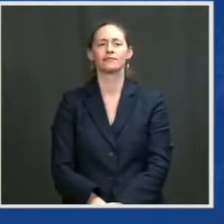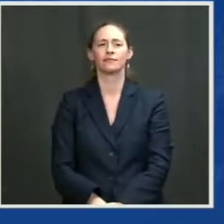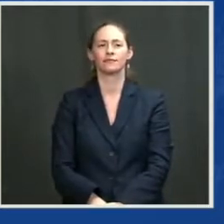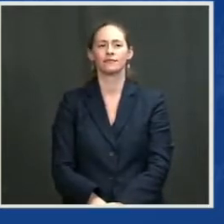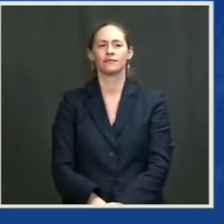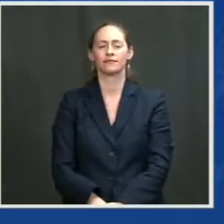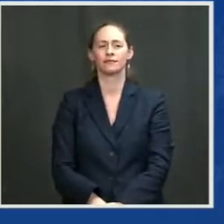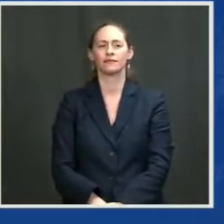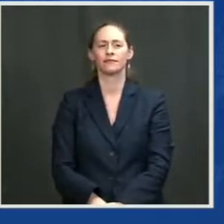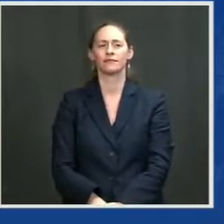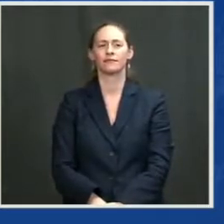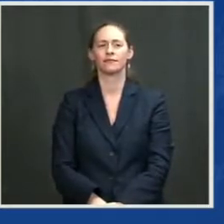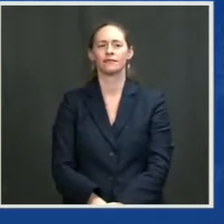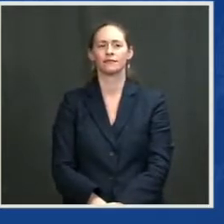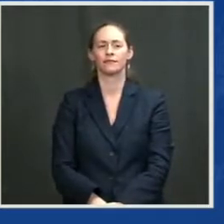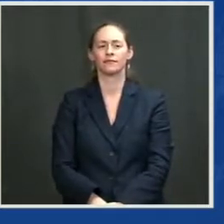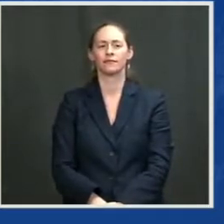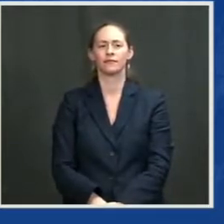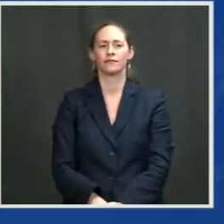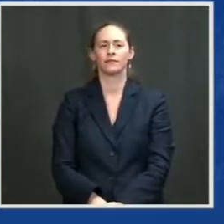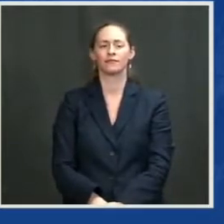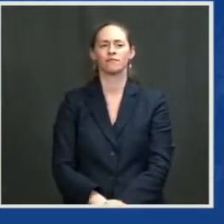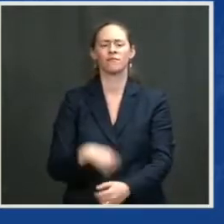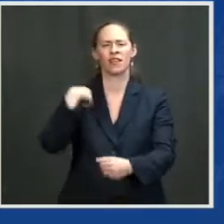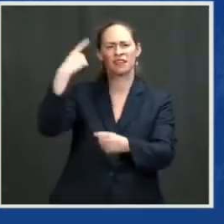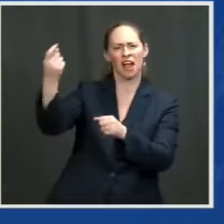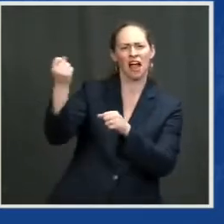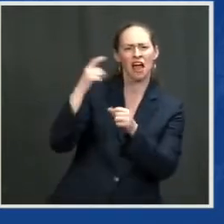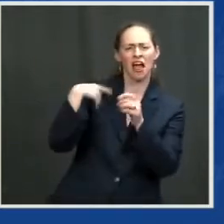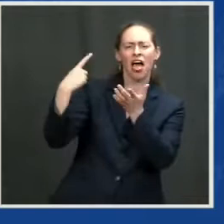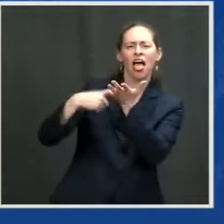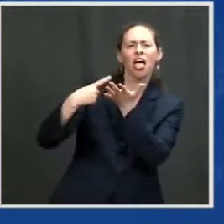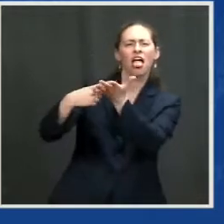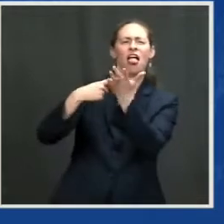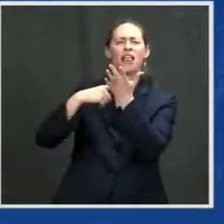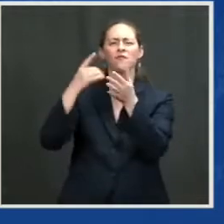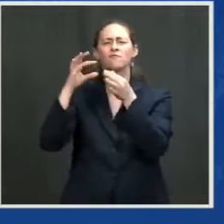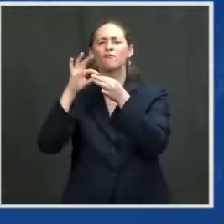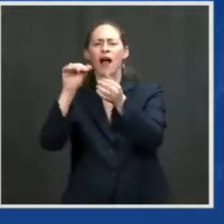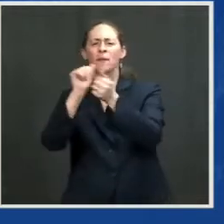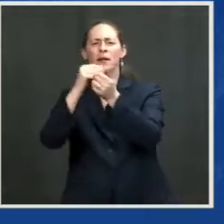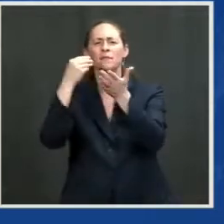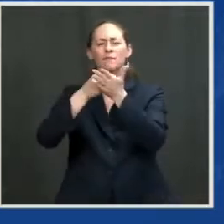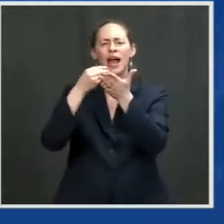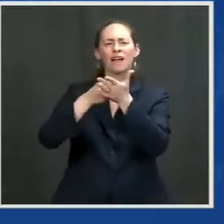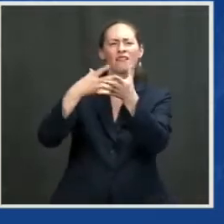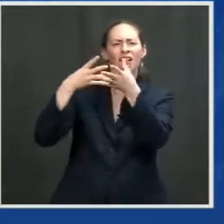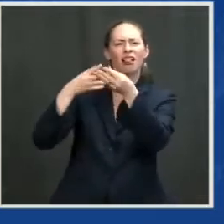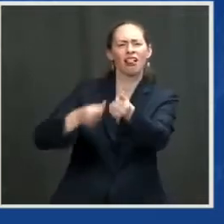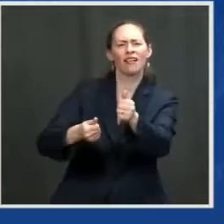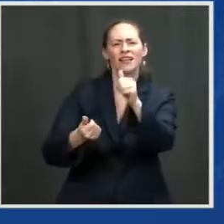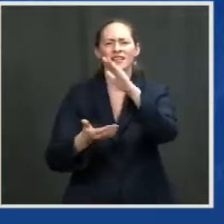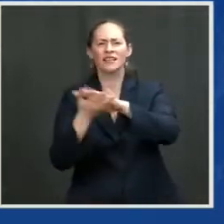money did you spend in your campaign? And I said, well, sir, and this is going to shock you. I said,